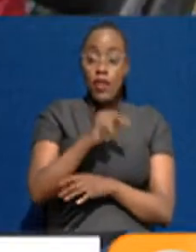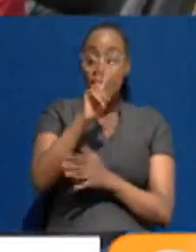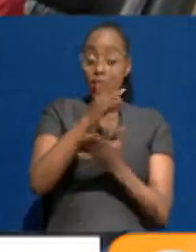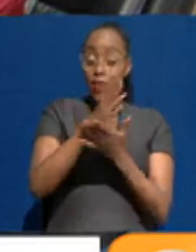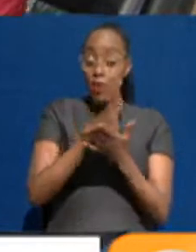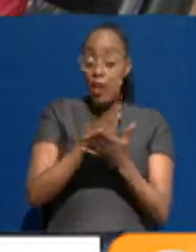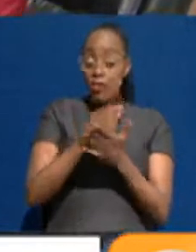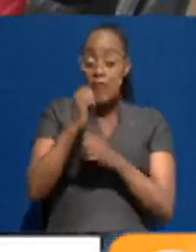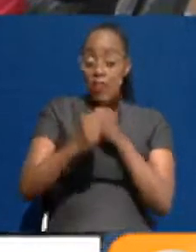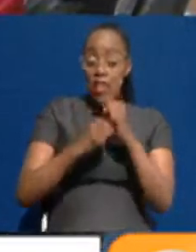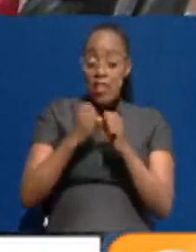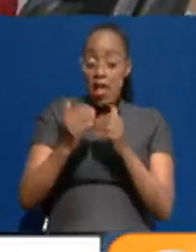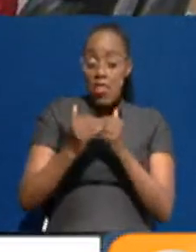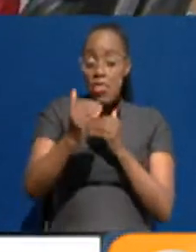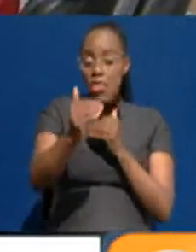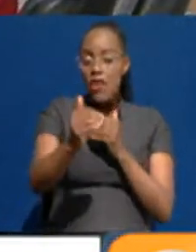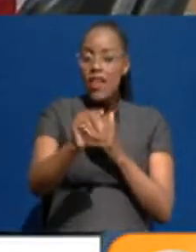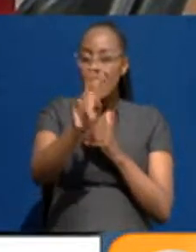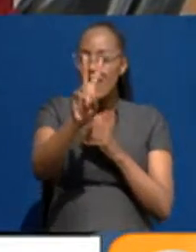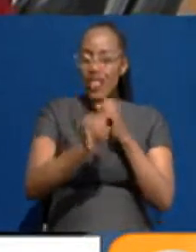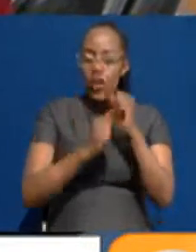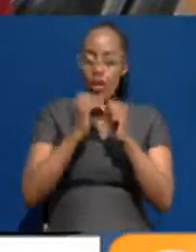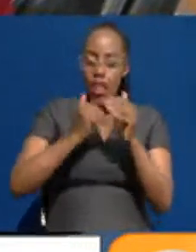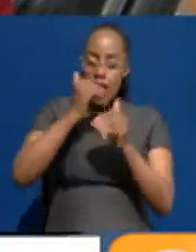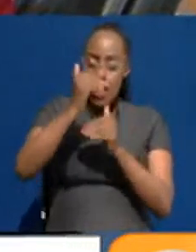year? Second half,